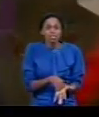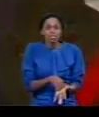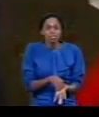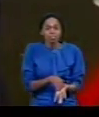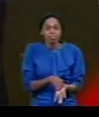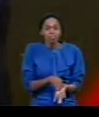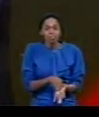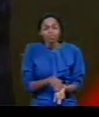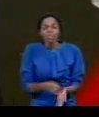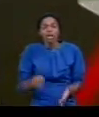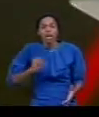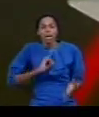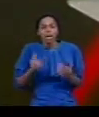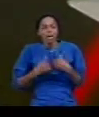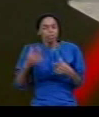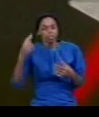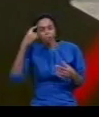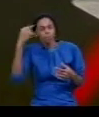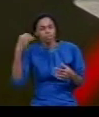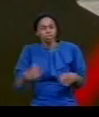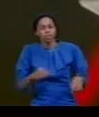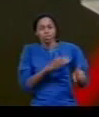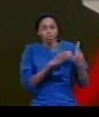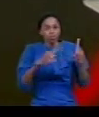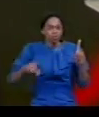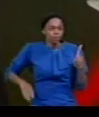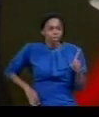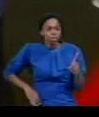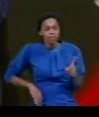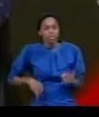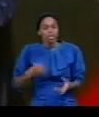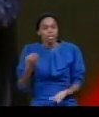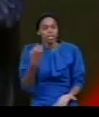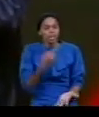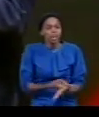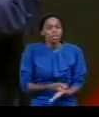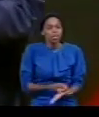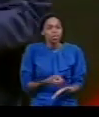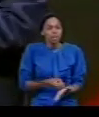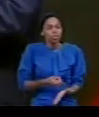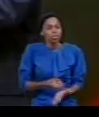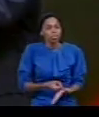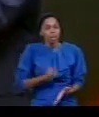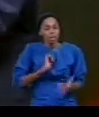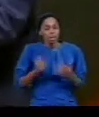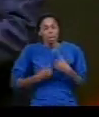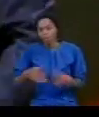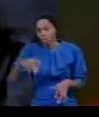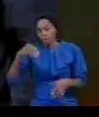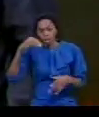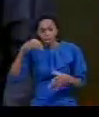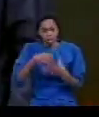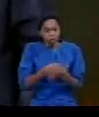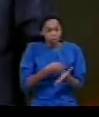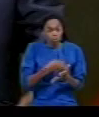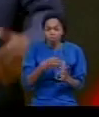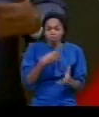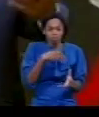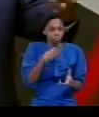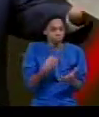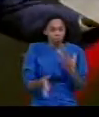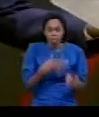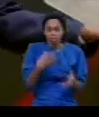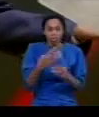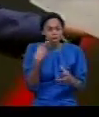Whatever may be up or down, down or up, and whatever storm, there may be the mind of Christ.